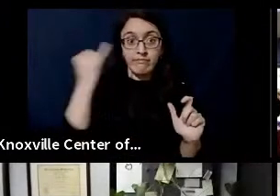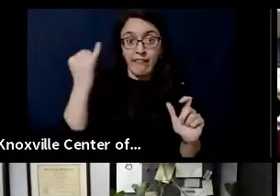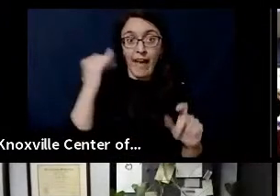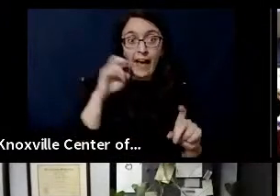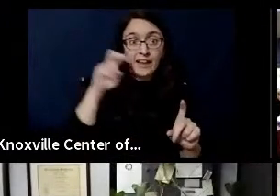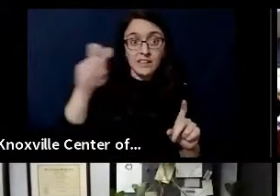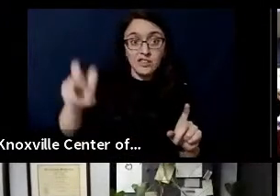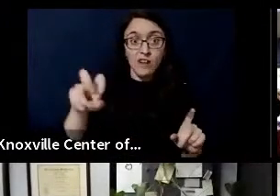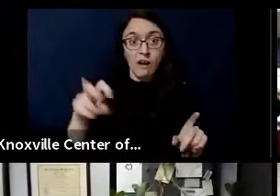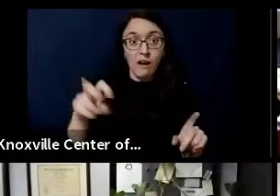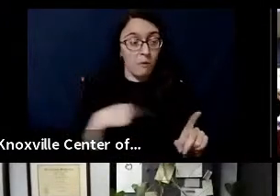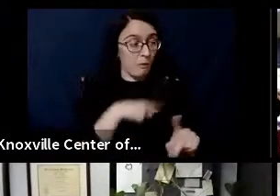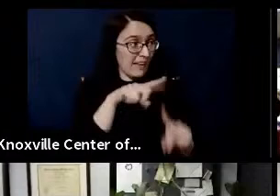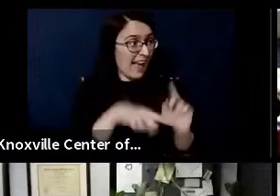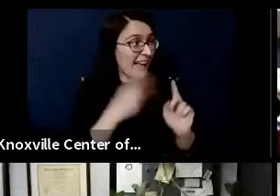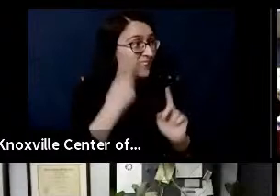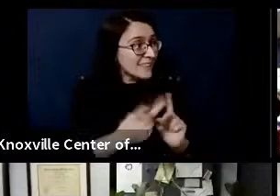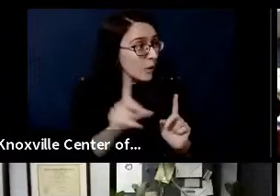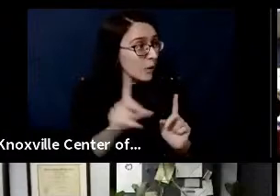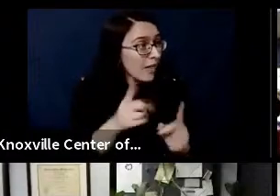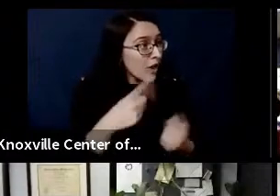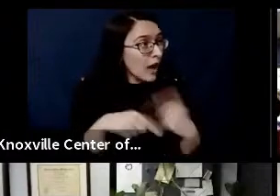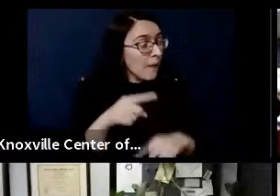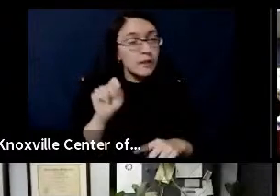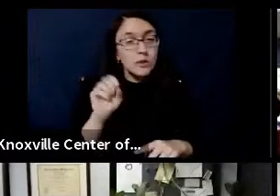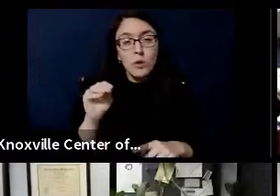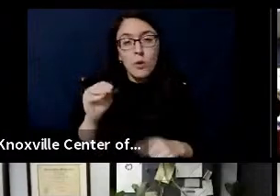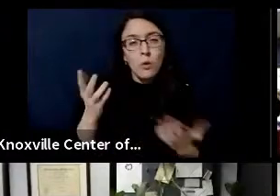them. So where does that come from?